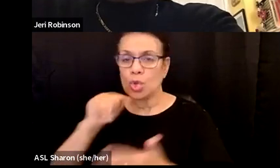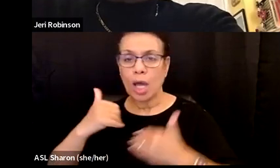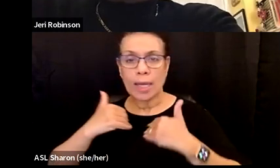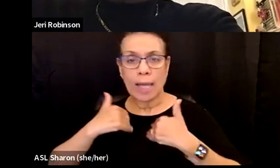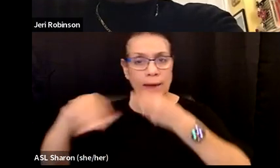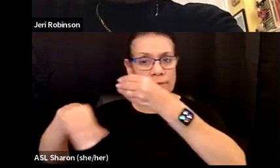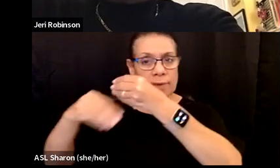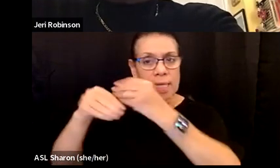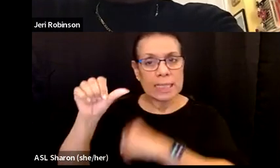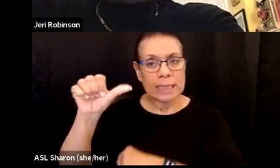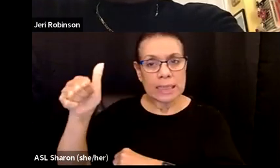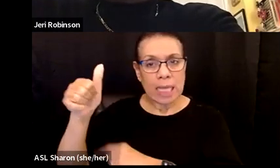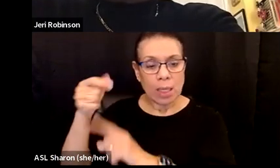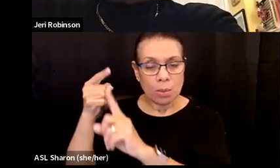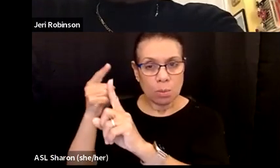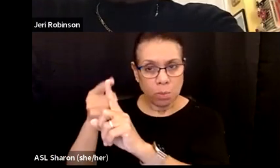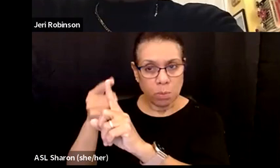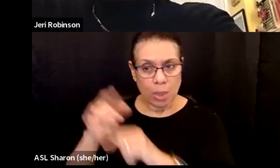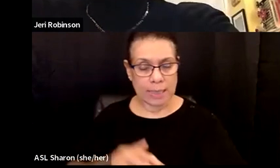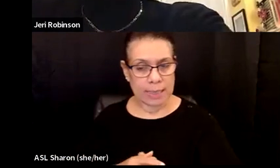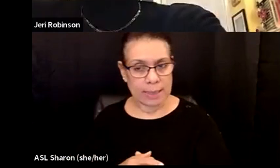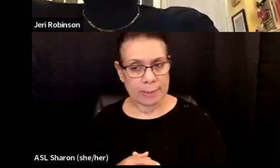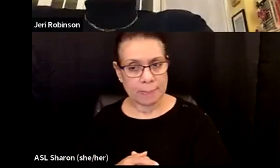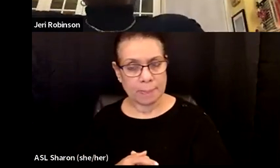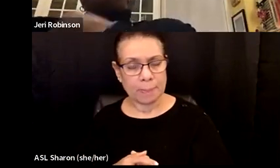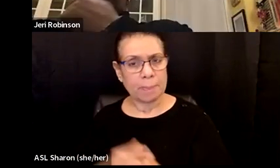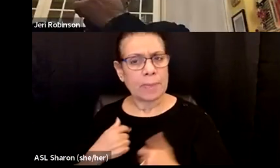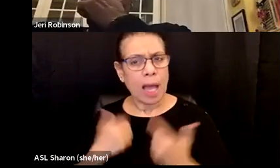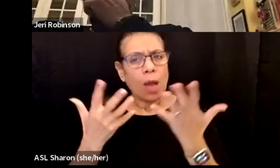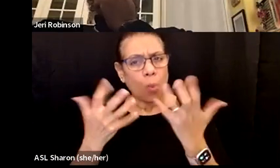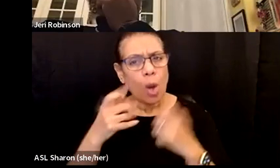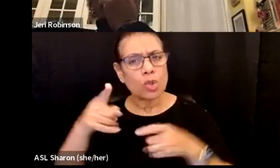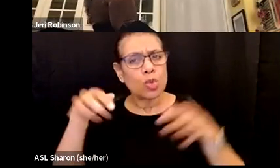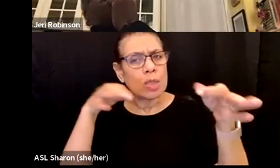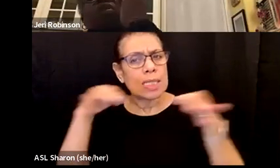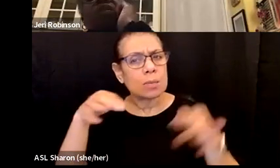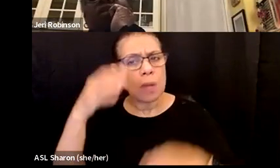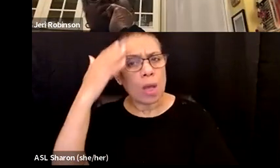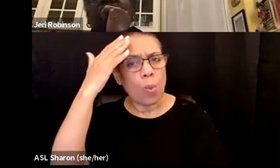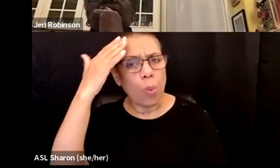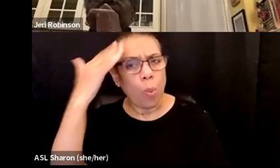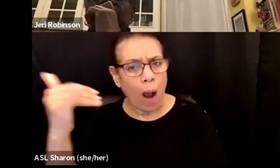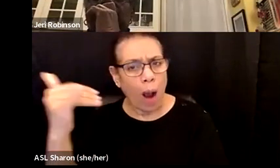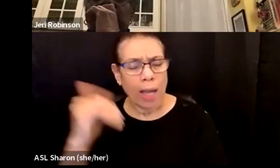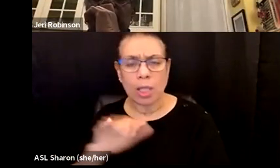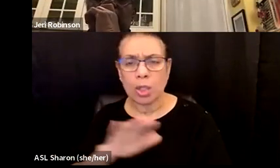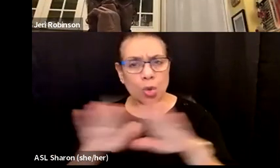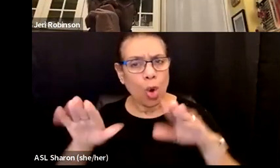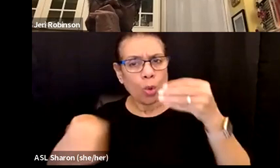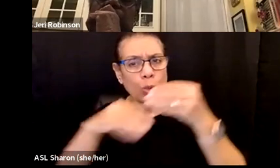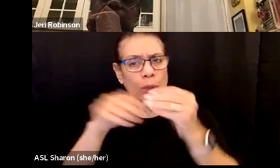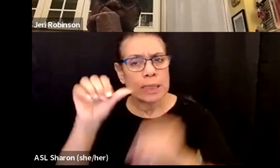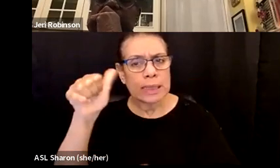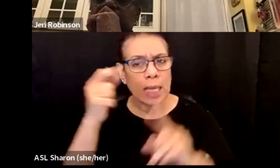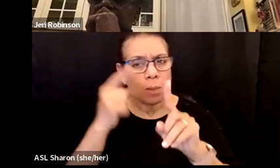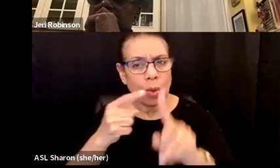get into the exam school i won an explanation why this happened and because where